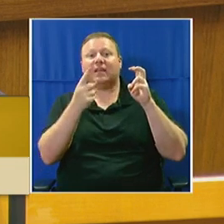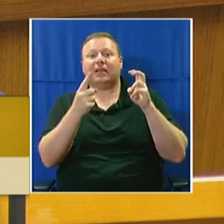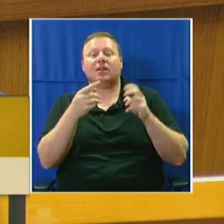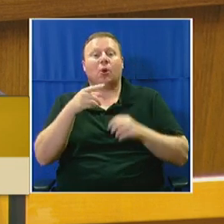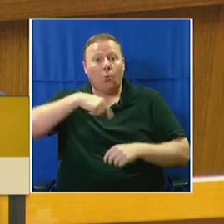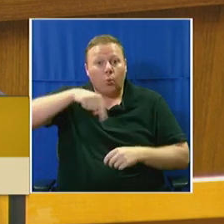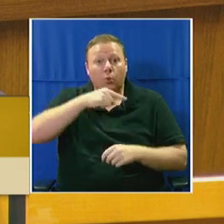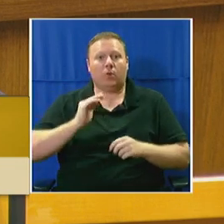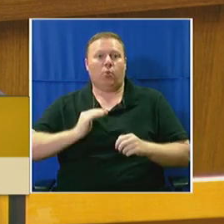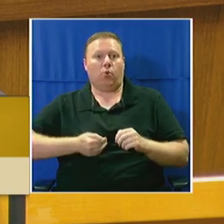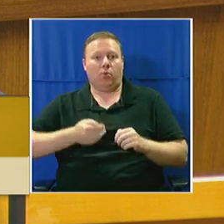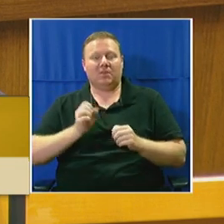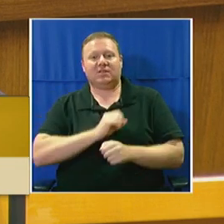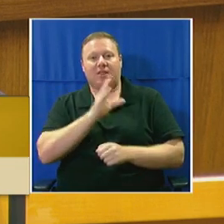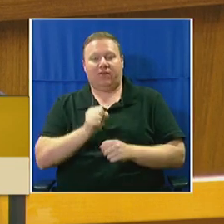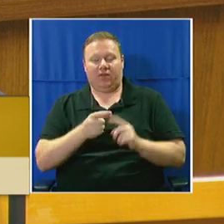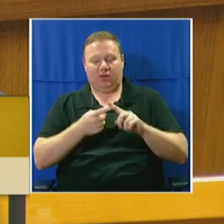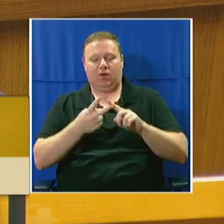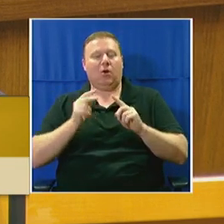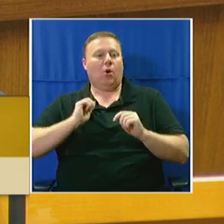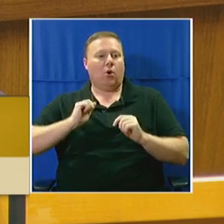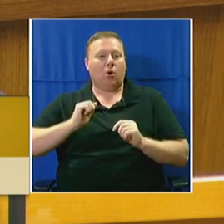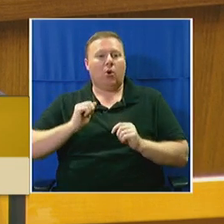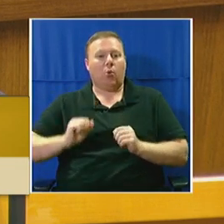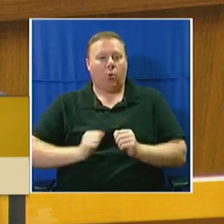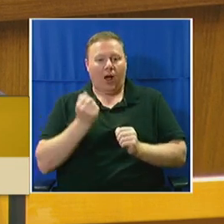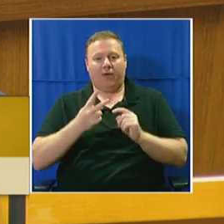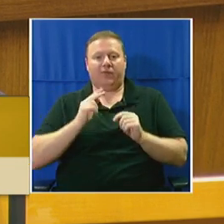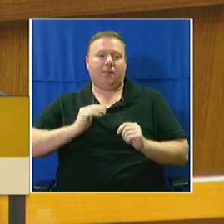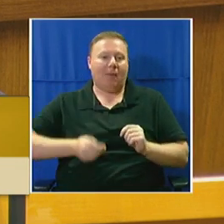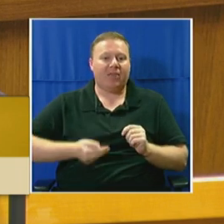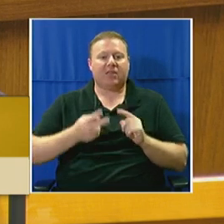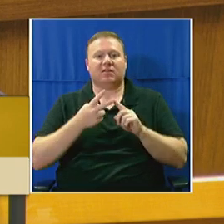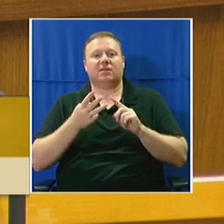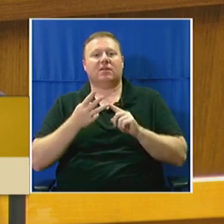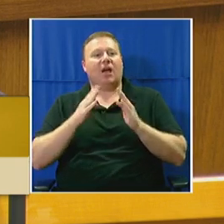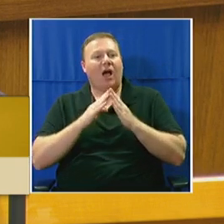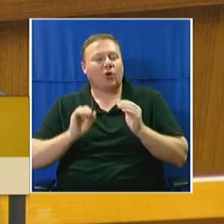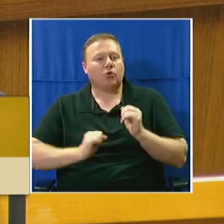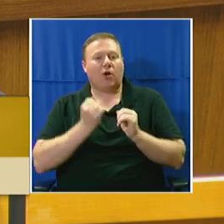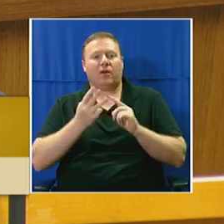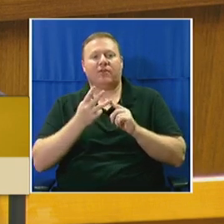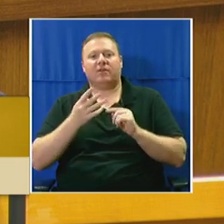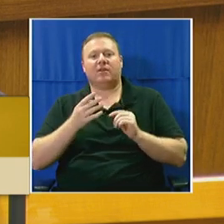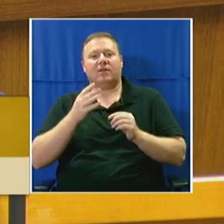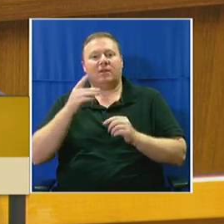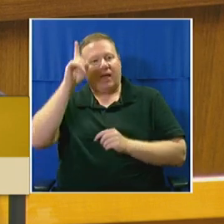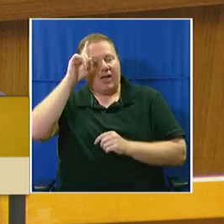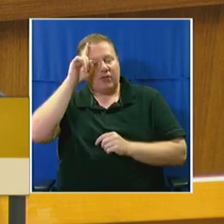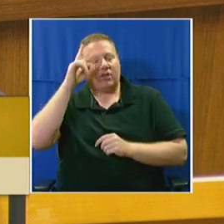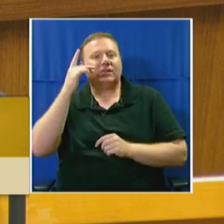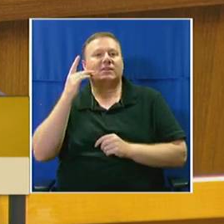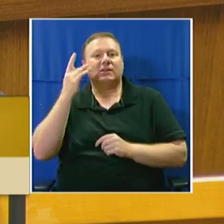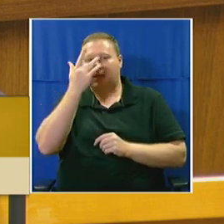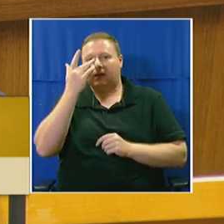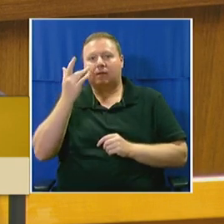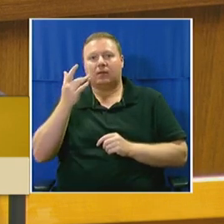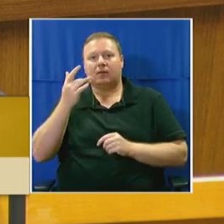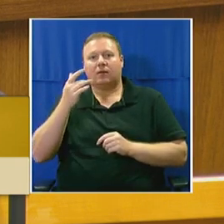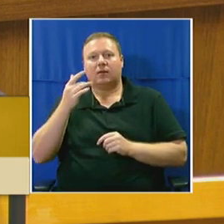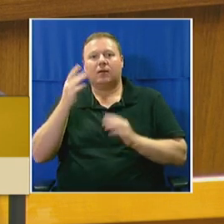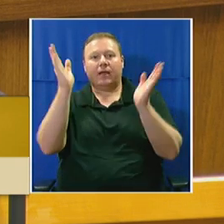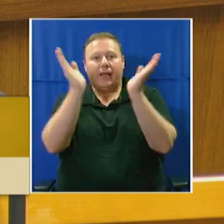foreground to imput the debate that it is very important that we Cote the most important Charter of women the 1950 195 for